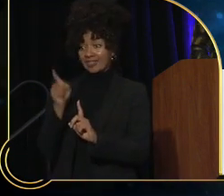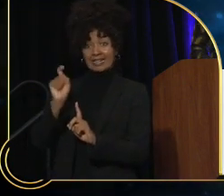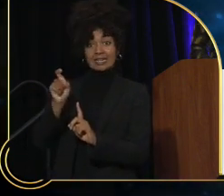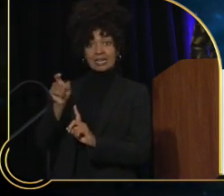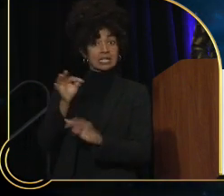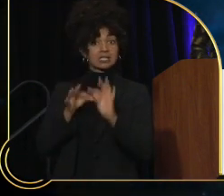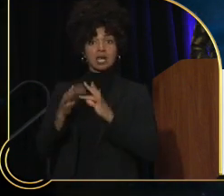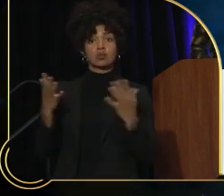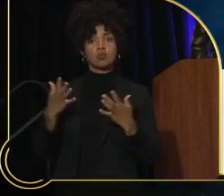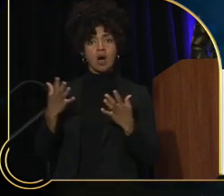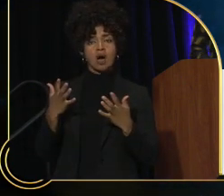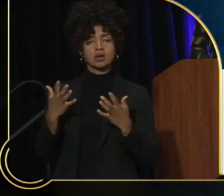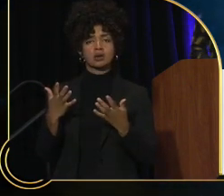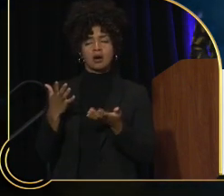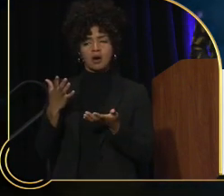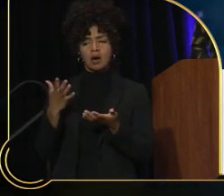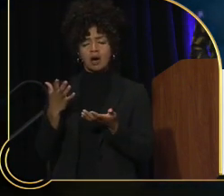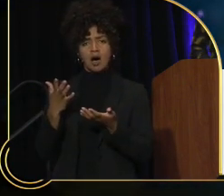Others are cycling.